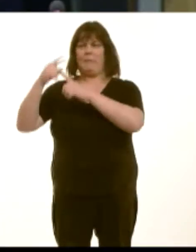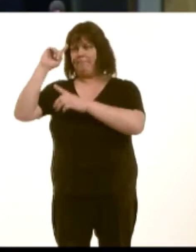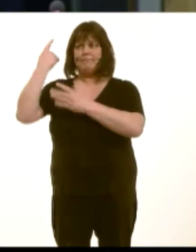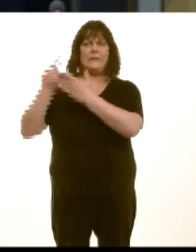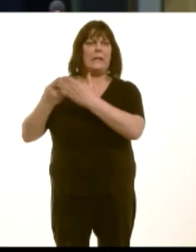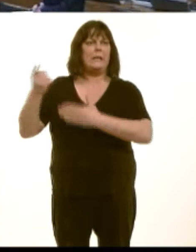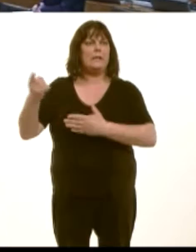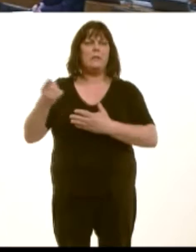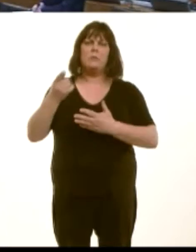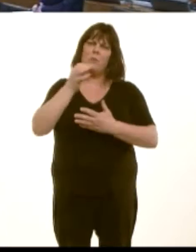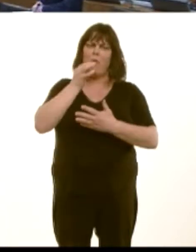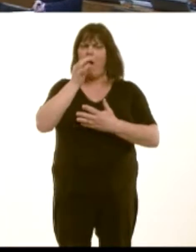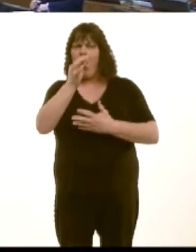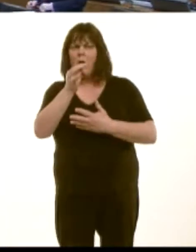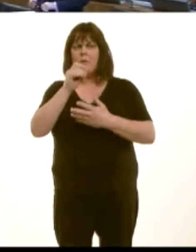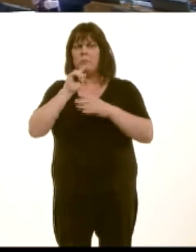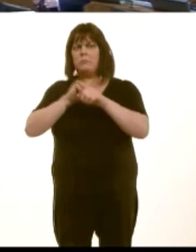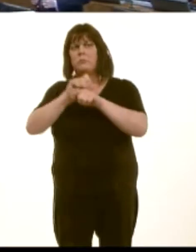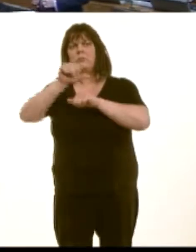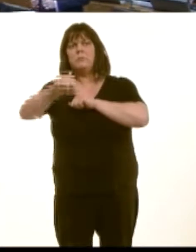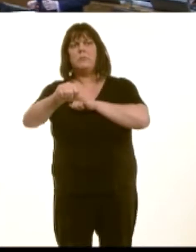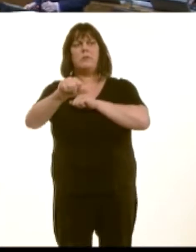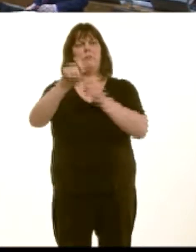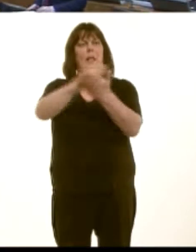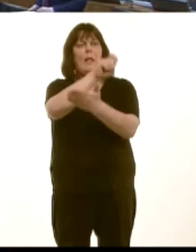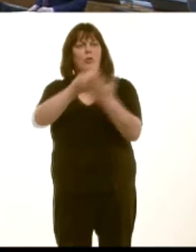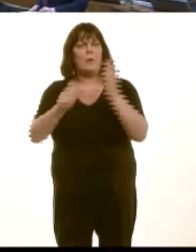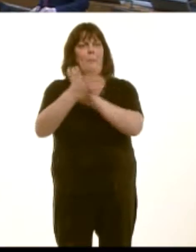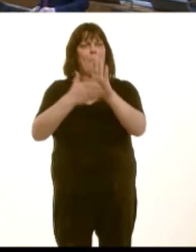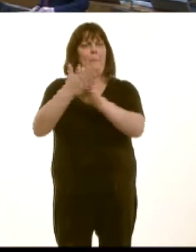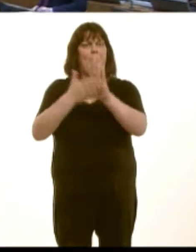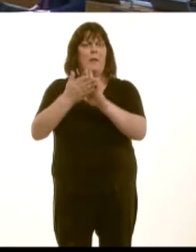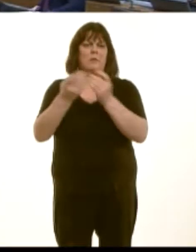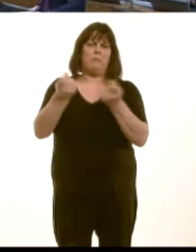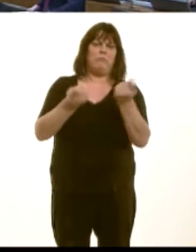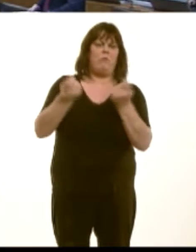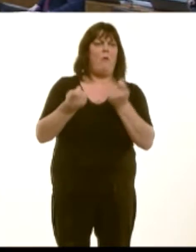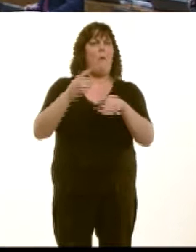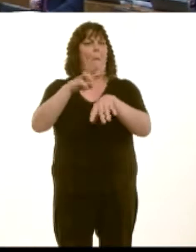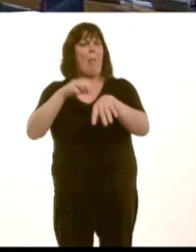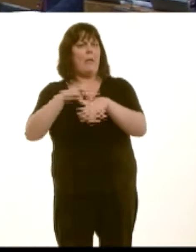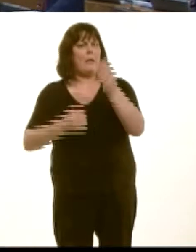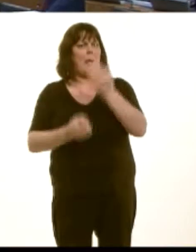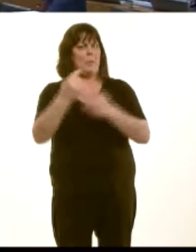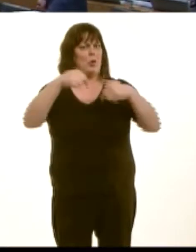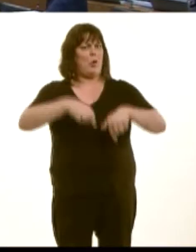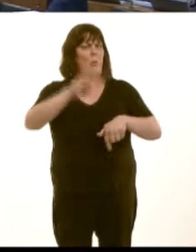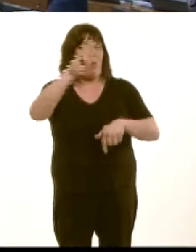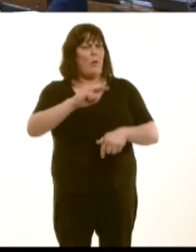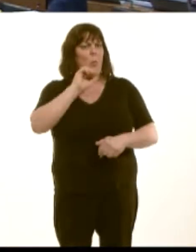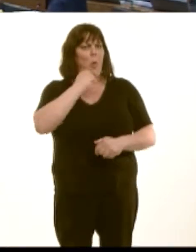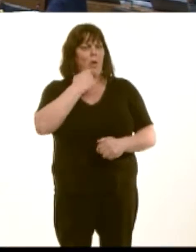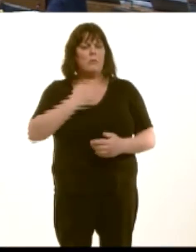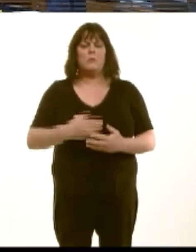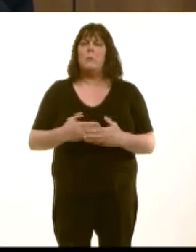policing be devolved following the next Westminster general election? Well, I can't answer for other parties, of course, but